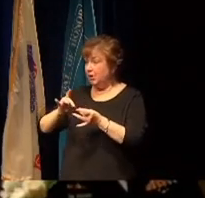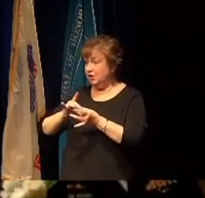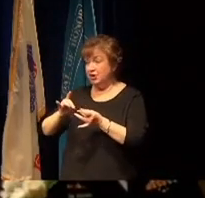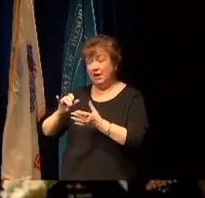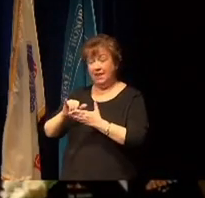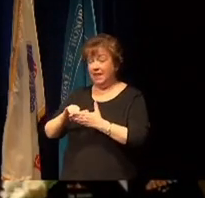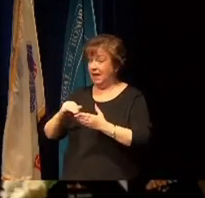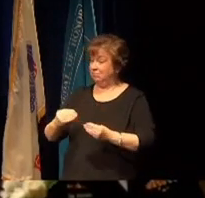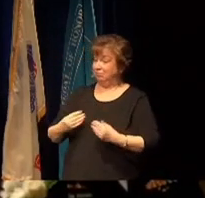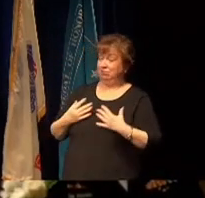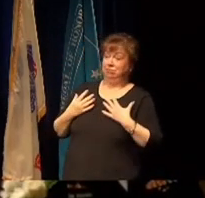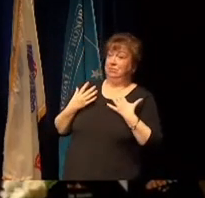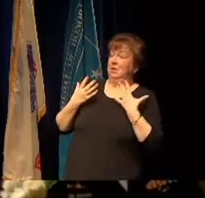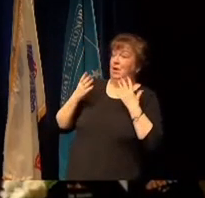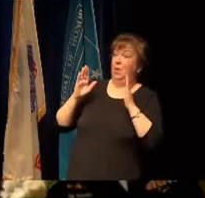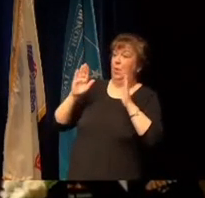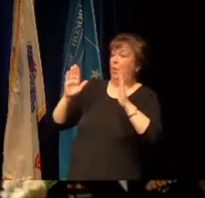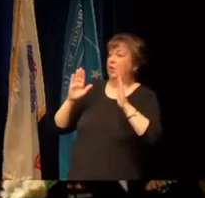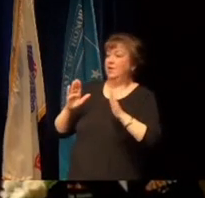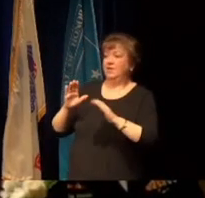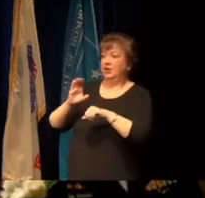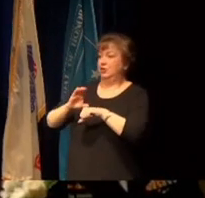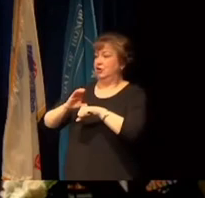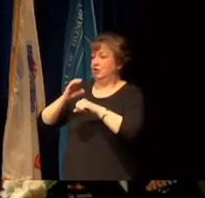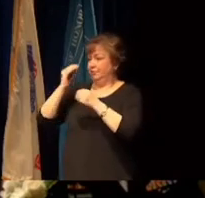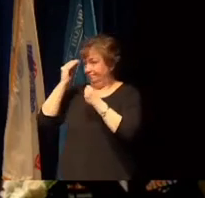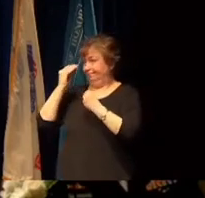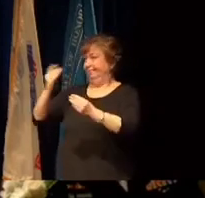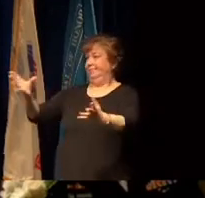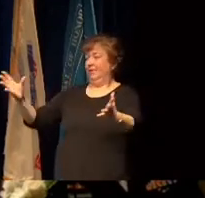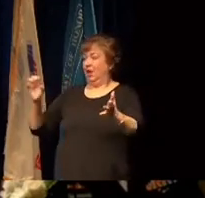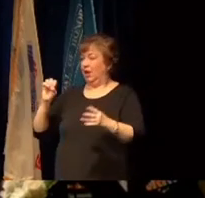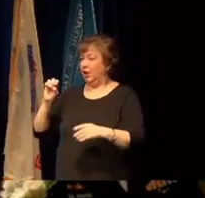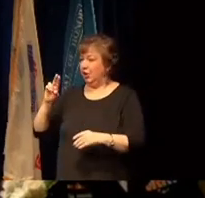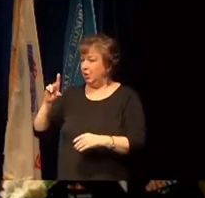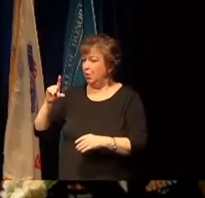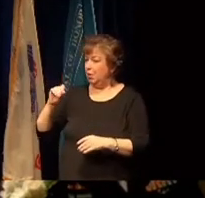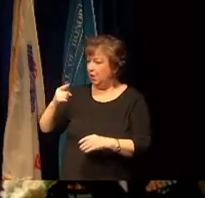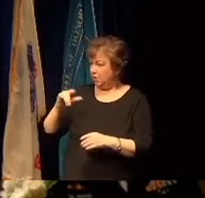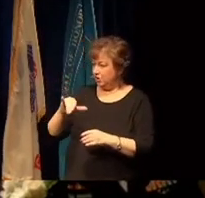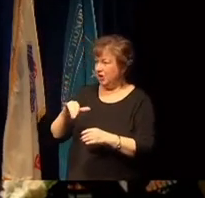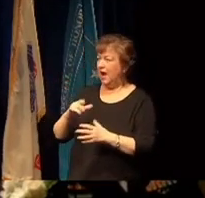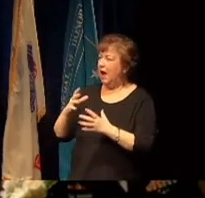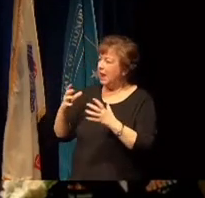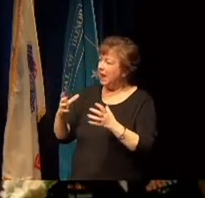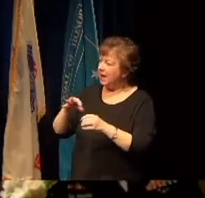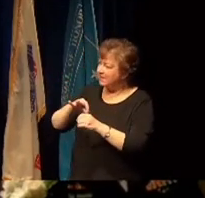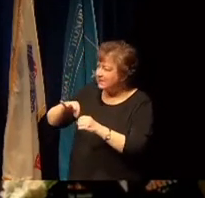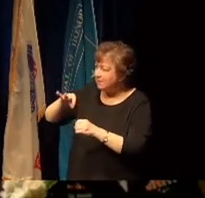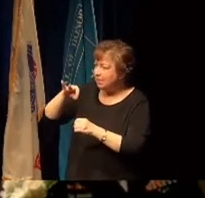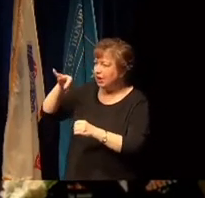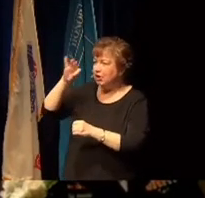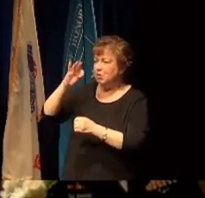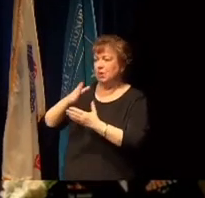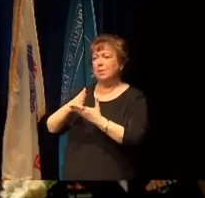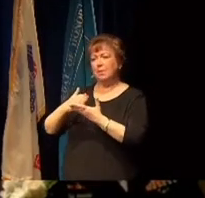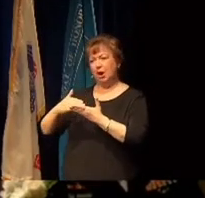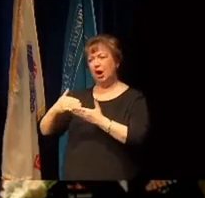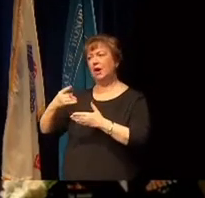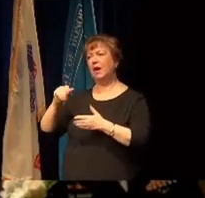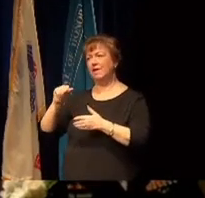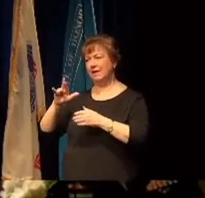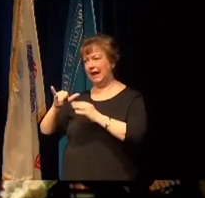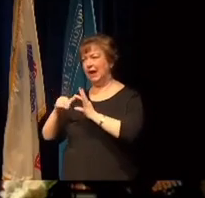guarantee you that. He had a wonderful eulogy and brought much of the spiritual nature of